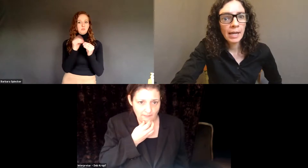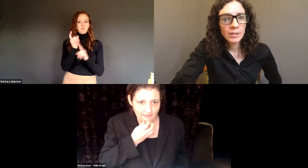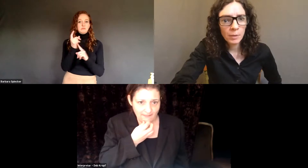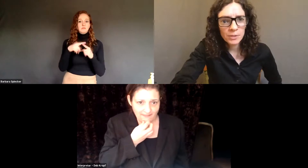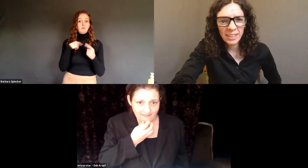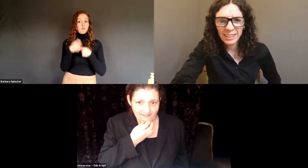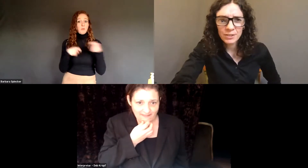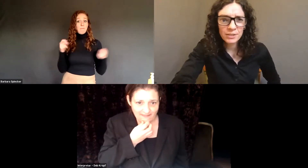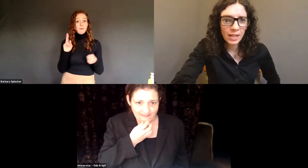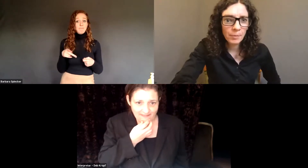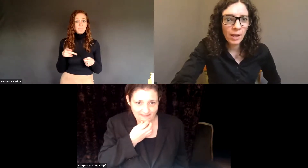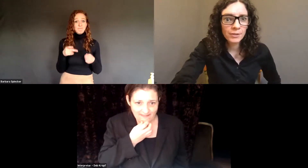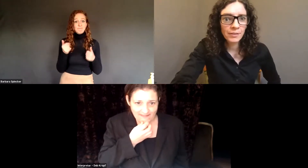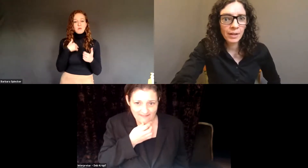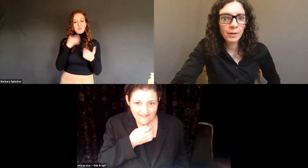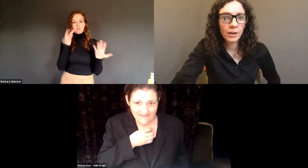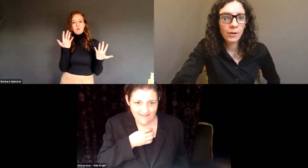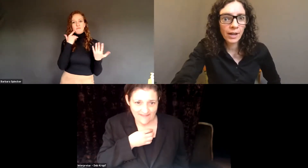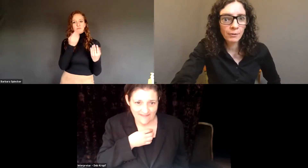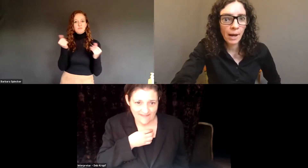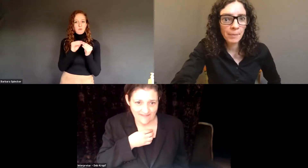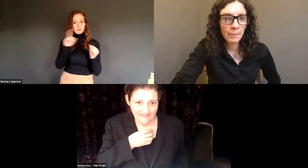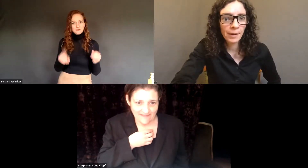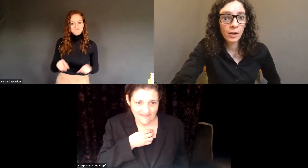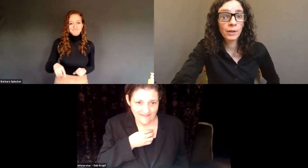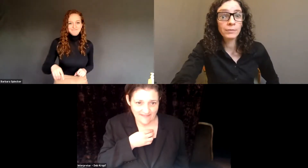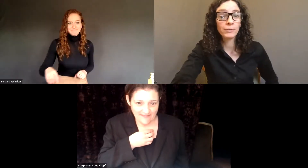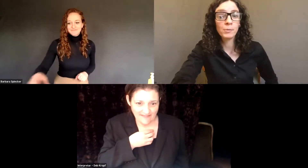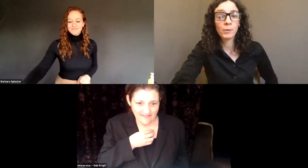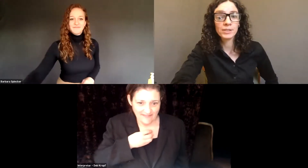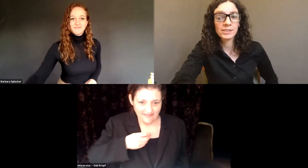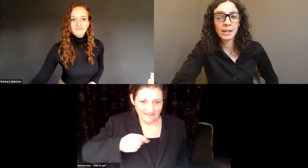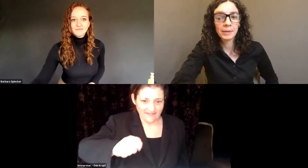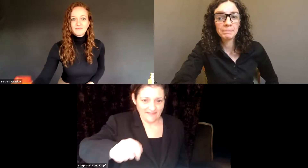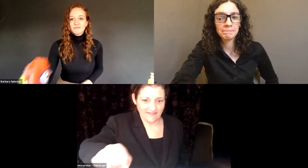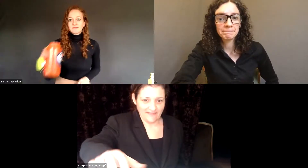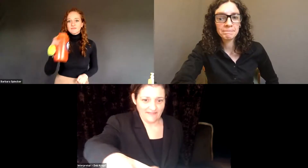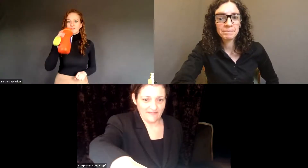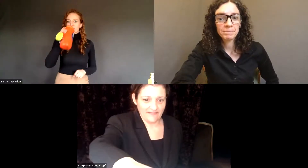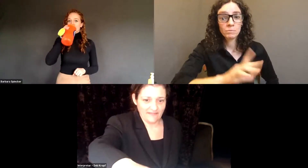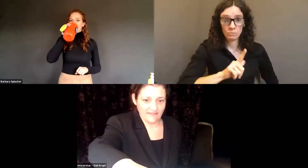Okay, so I'm just going to answer just a couple others, and then I'm going to go ahead and wrap up, and I'll wait for a few more questions to come in.